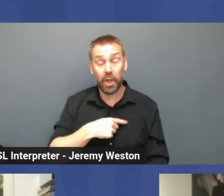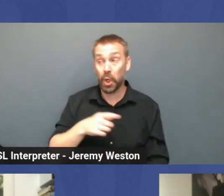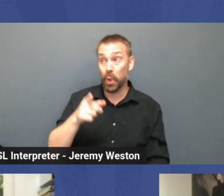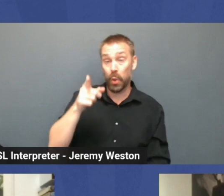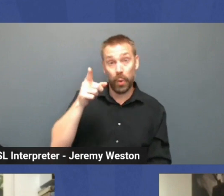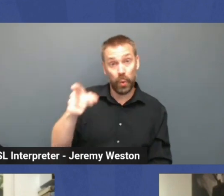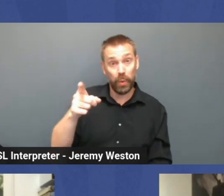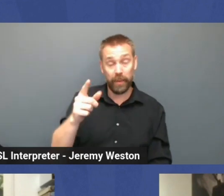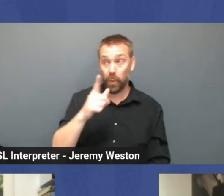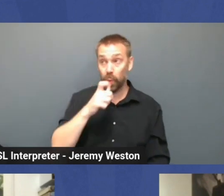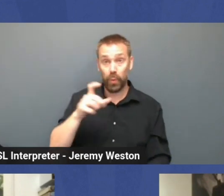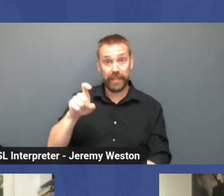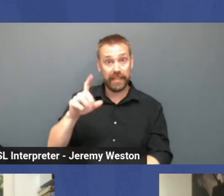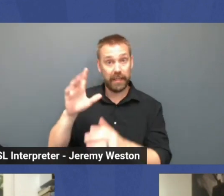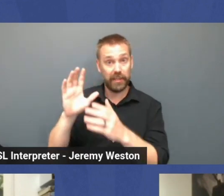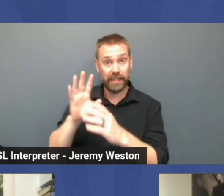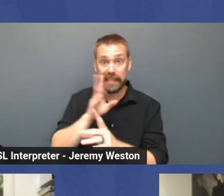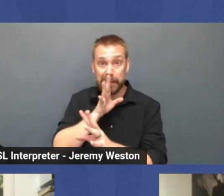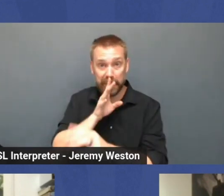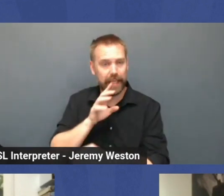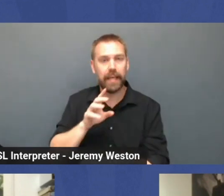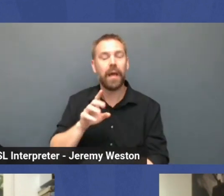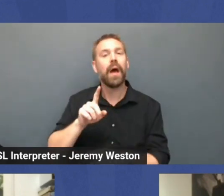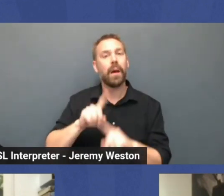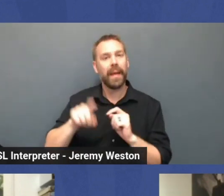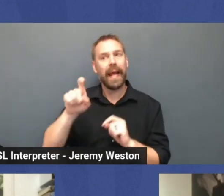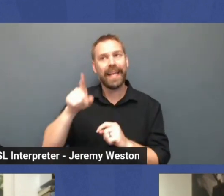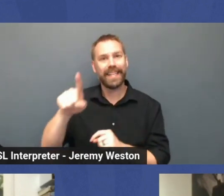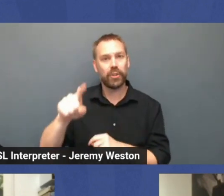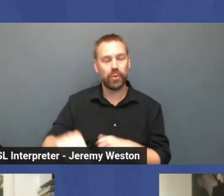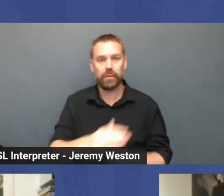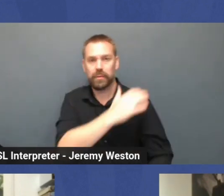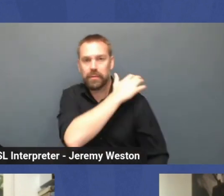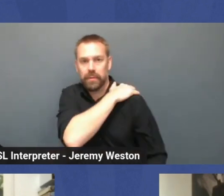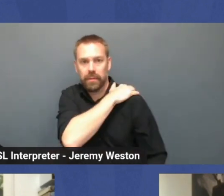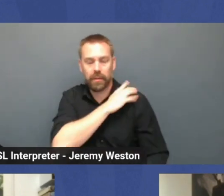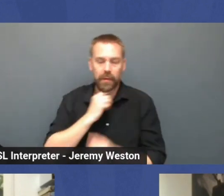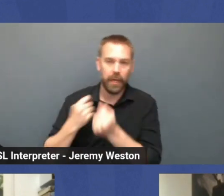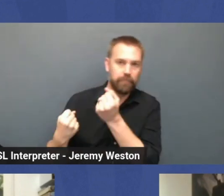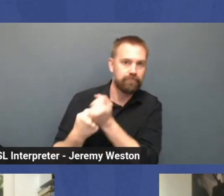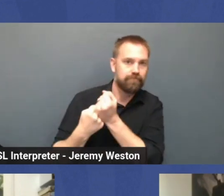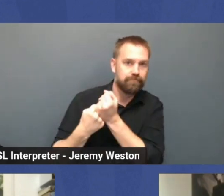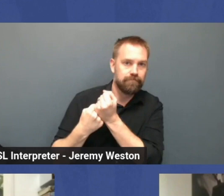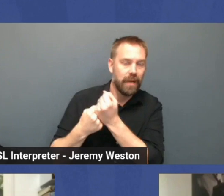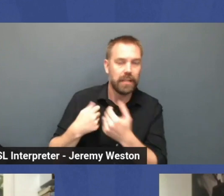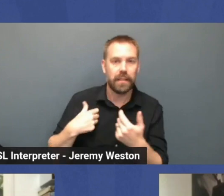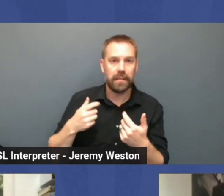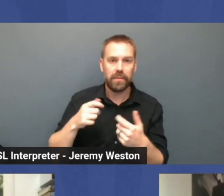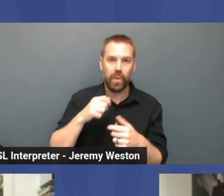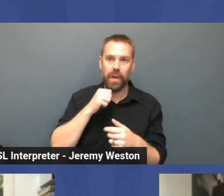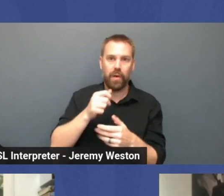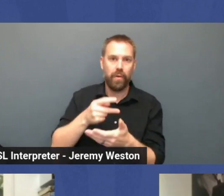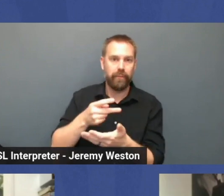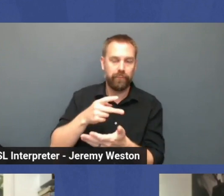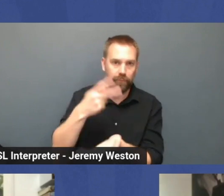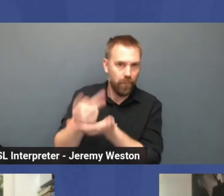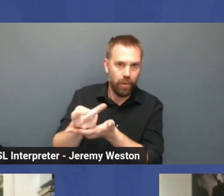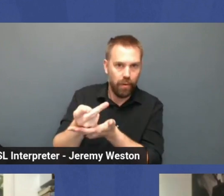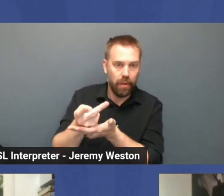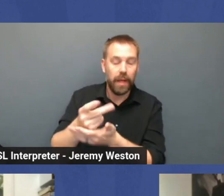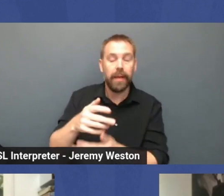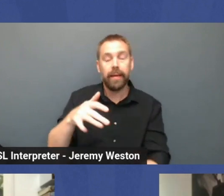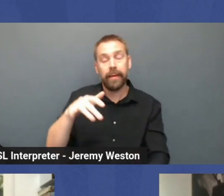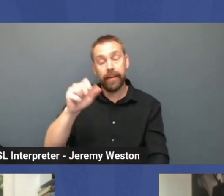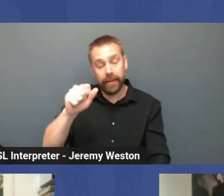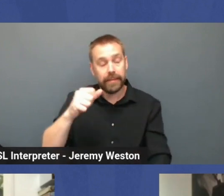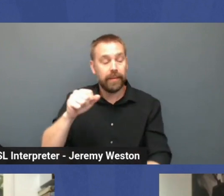now, but you need to be the person who has their hand on my shoulder so I don't fall. Because while I am able to get up